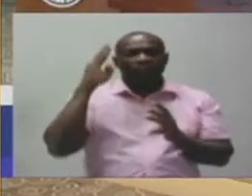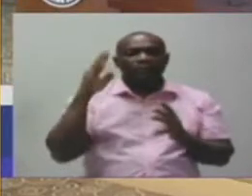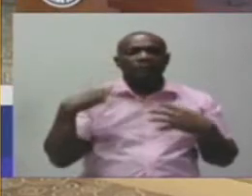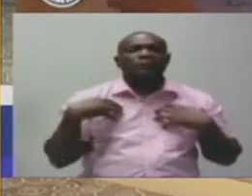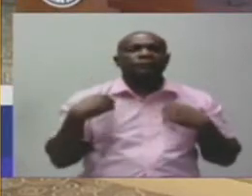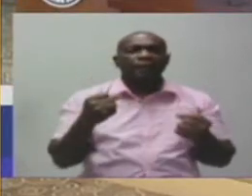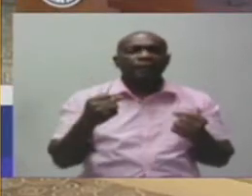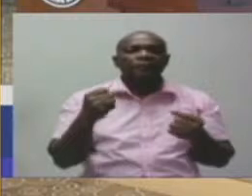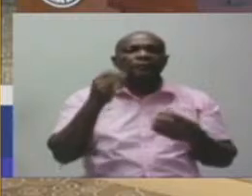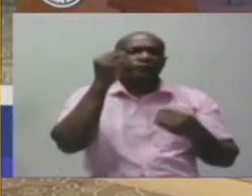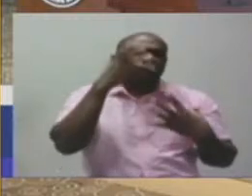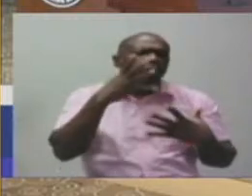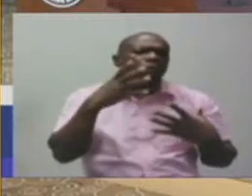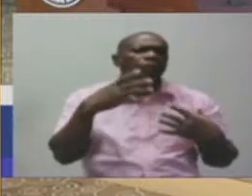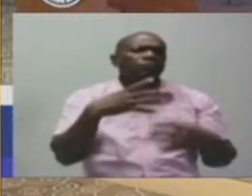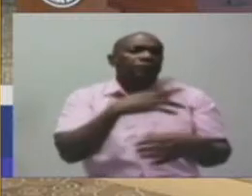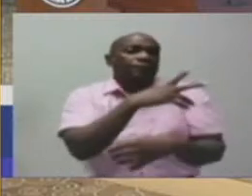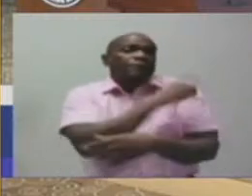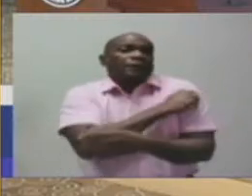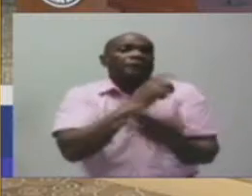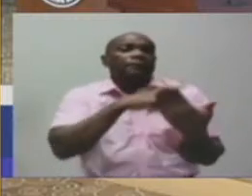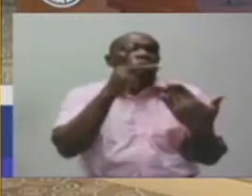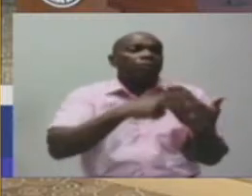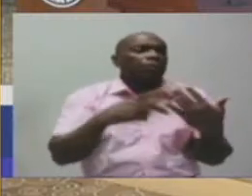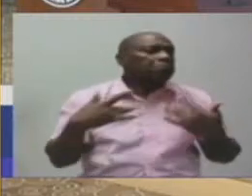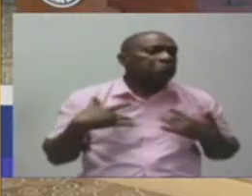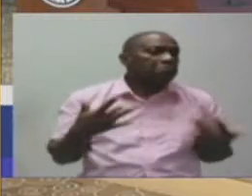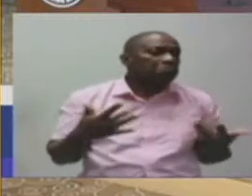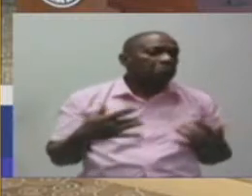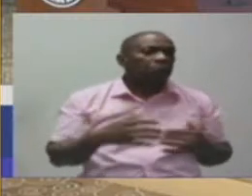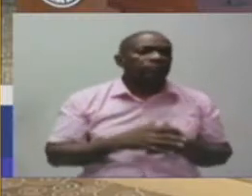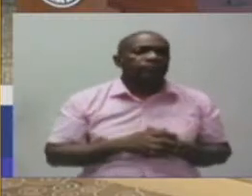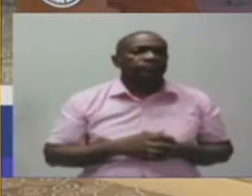our vaccination program has been going. Thank you.